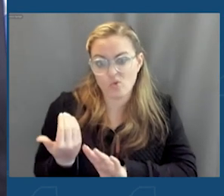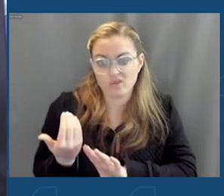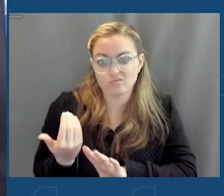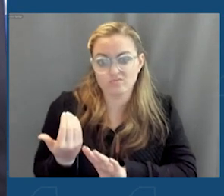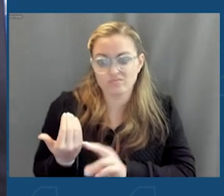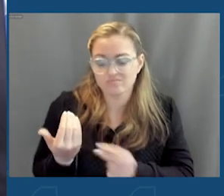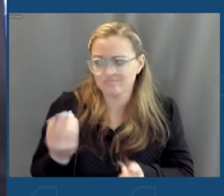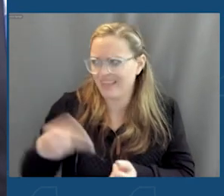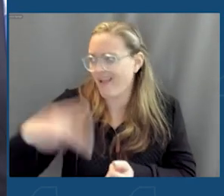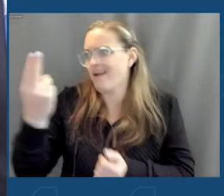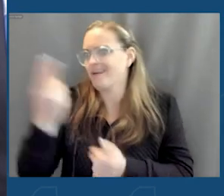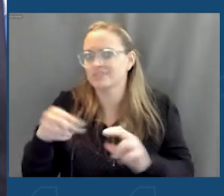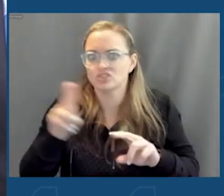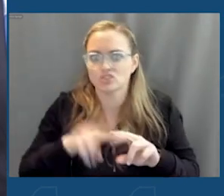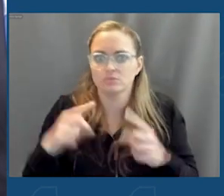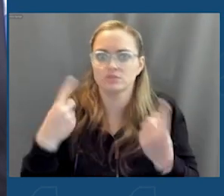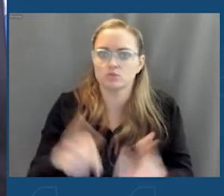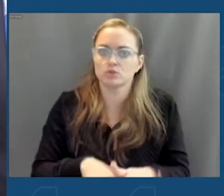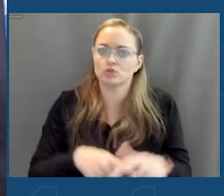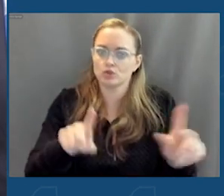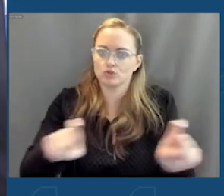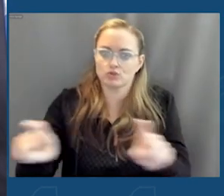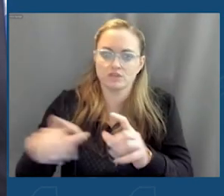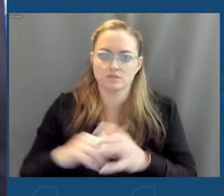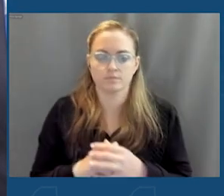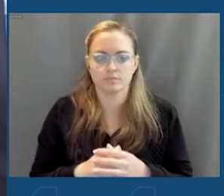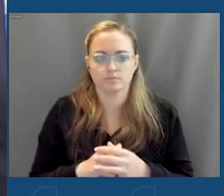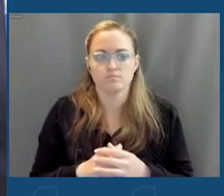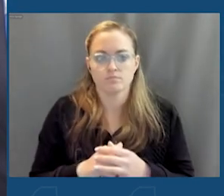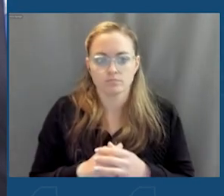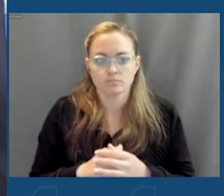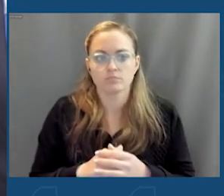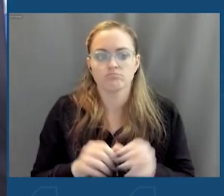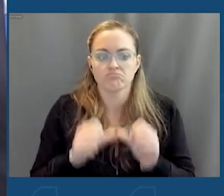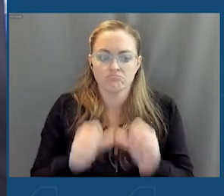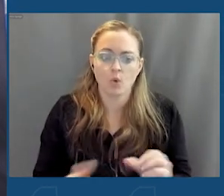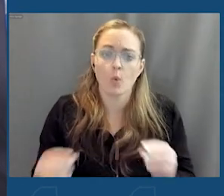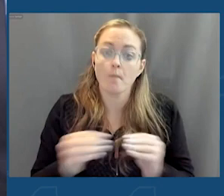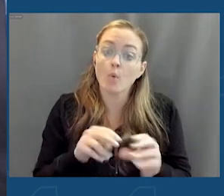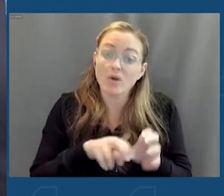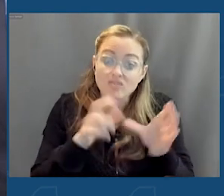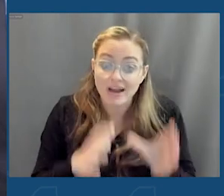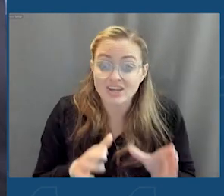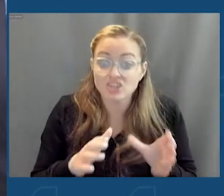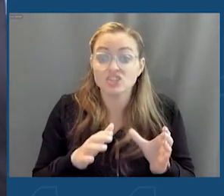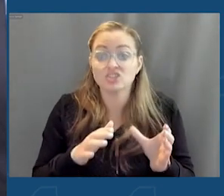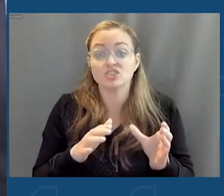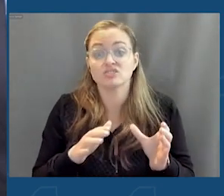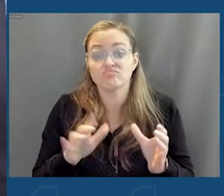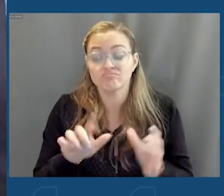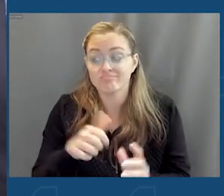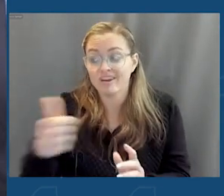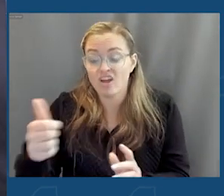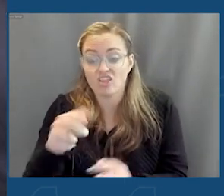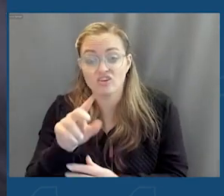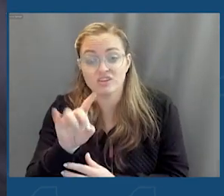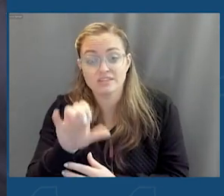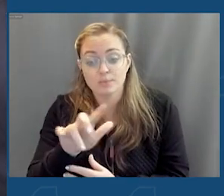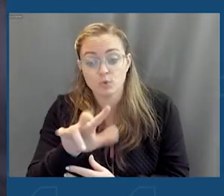seen since we started taking the surveys. And it builds on the fact that we have more riders. We reached another milestone, December